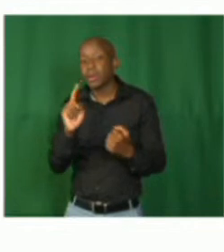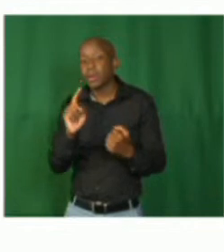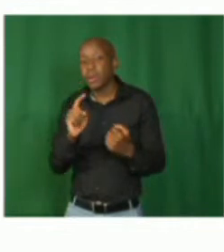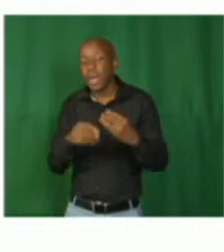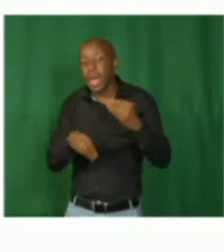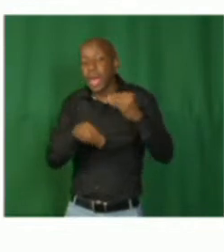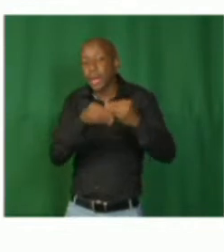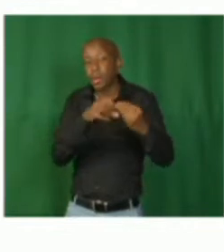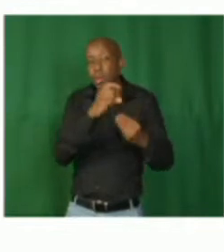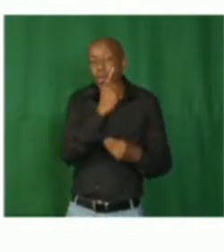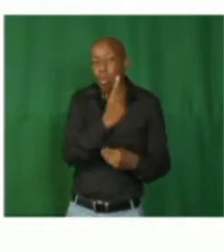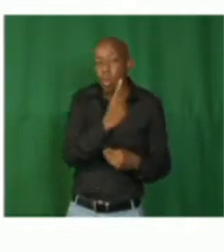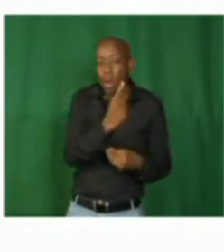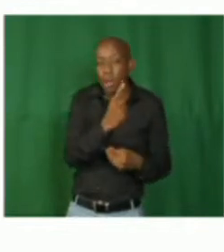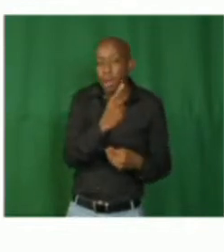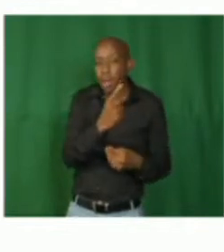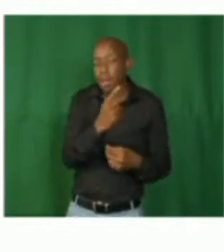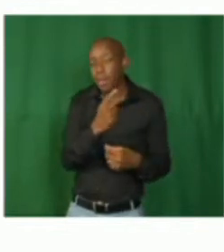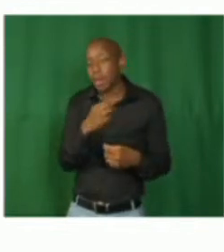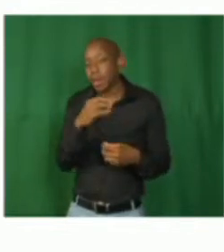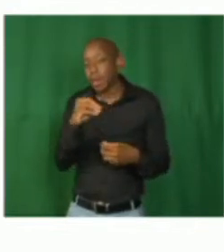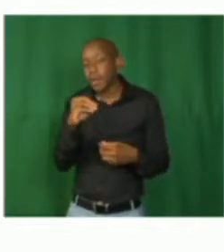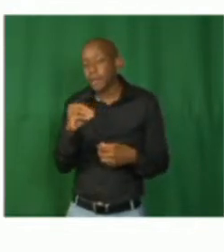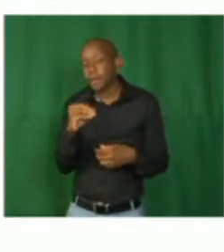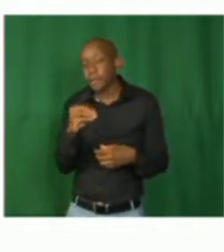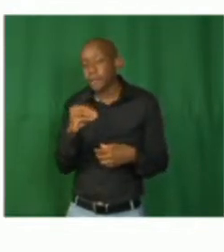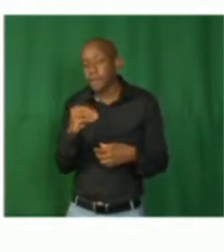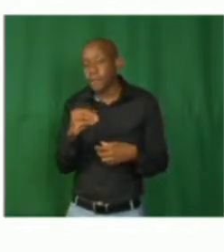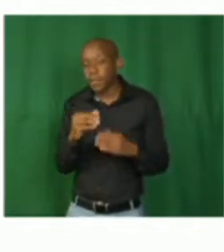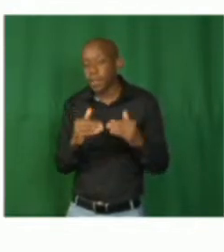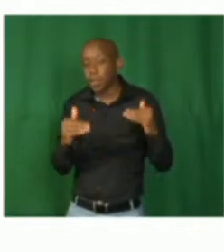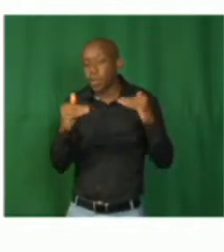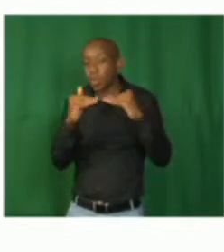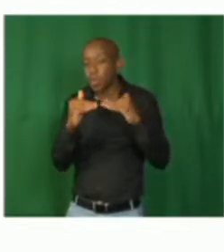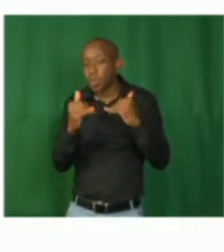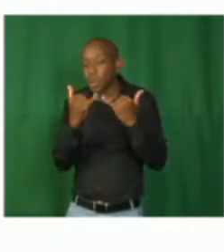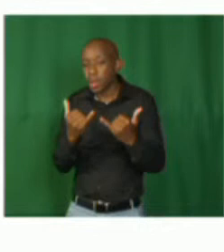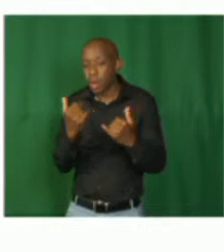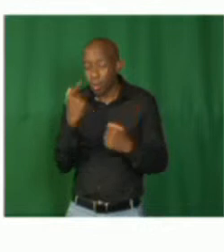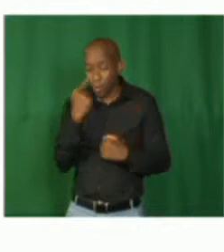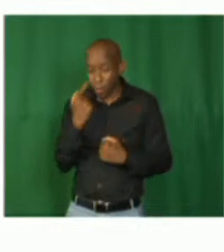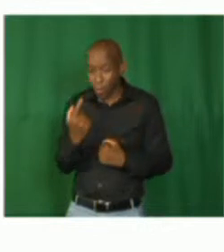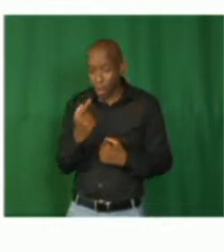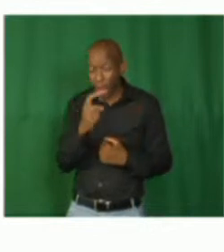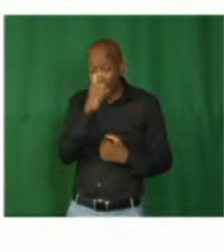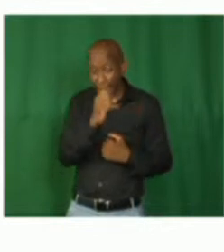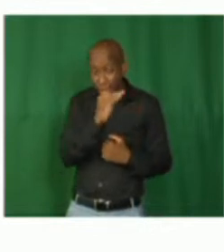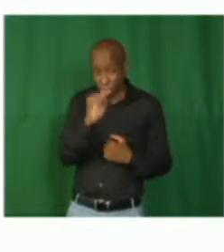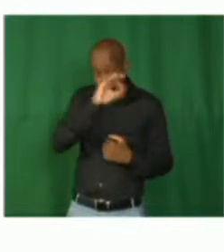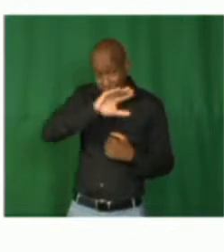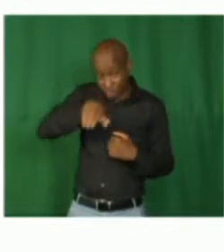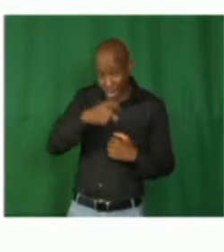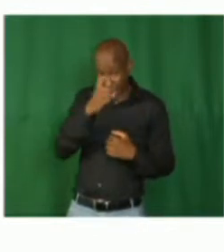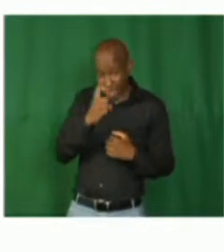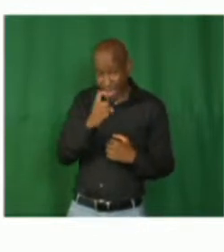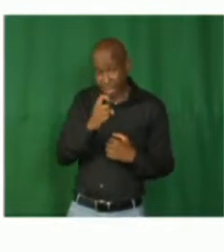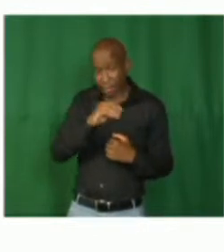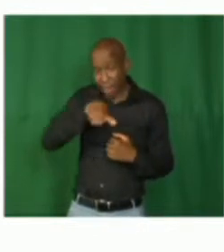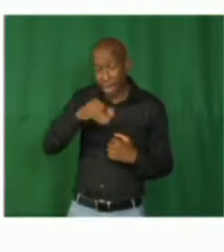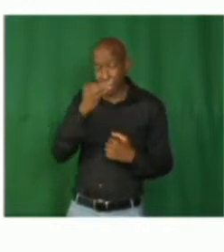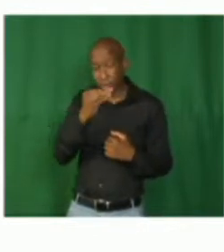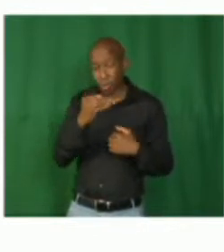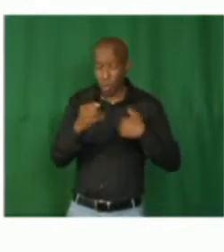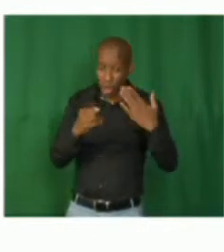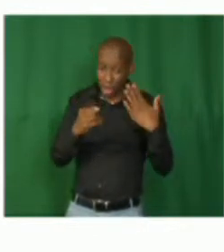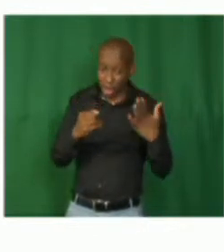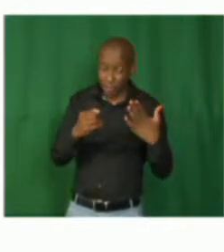here, you shall be left with the expression, we shall be left with the expression x squared minus x minus 2 on the left